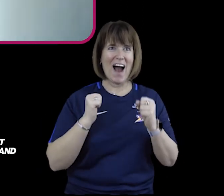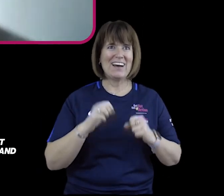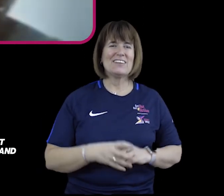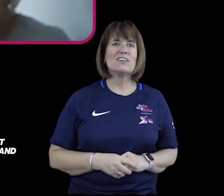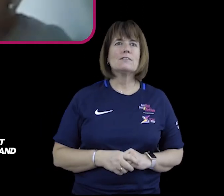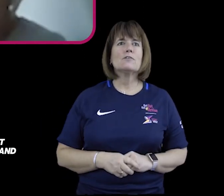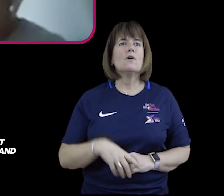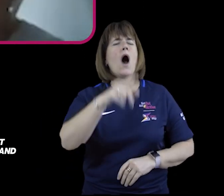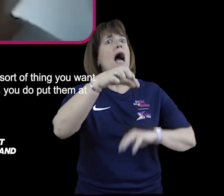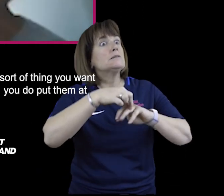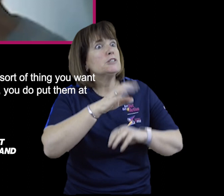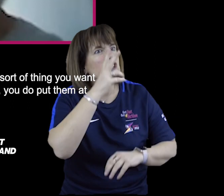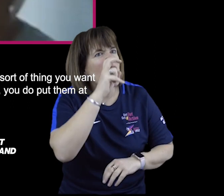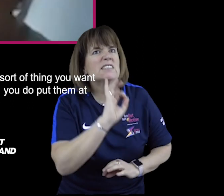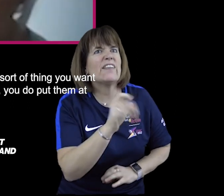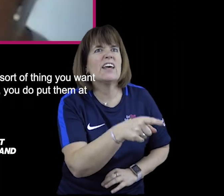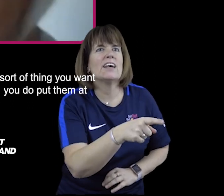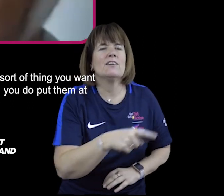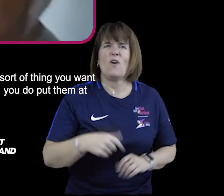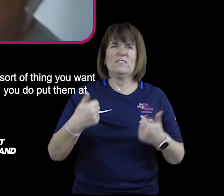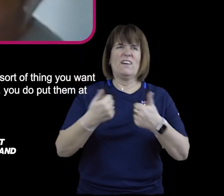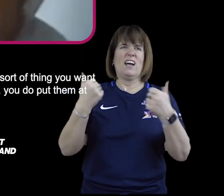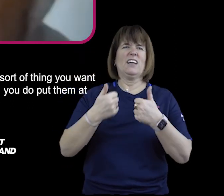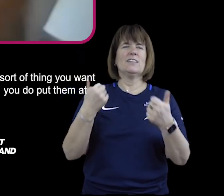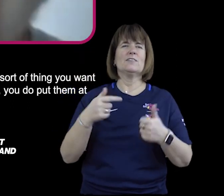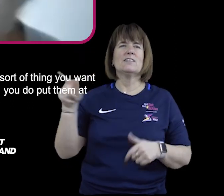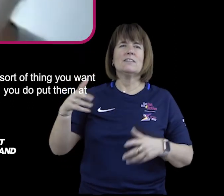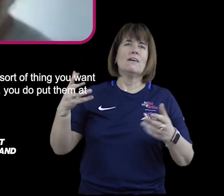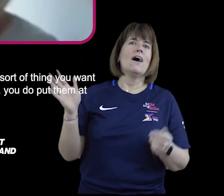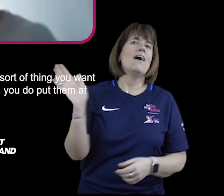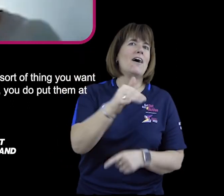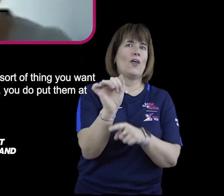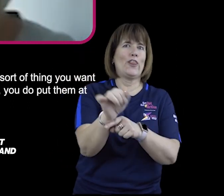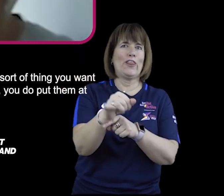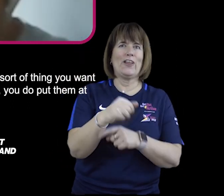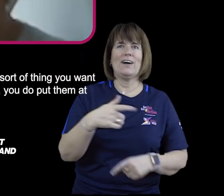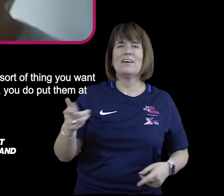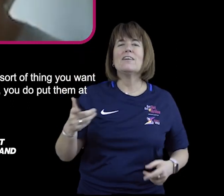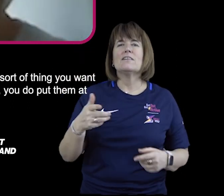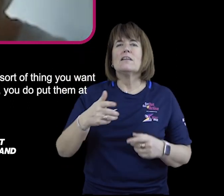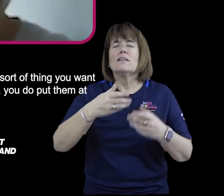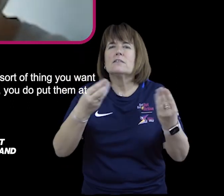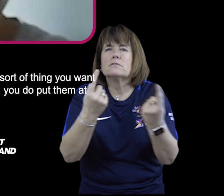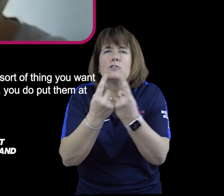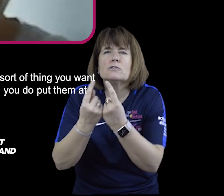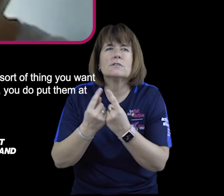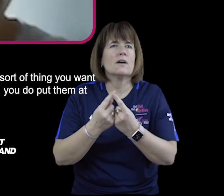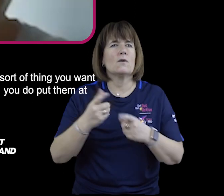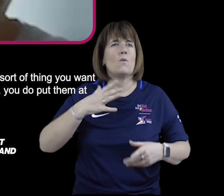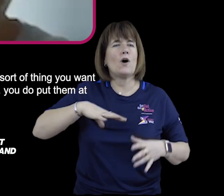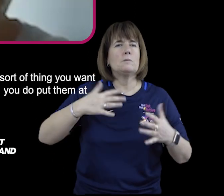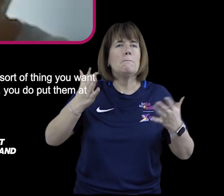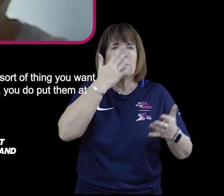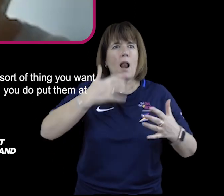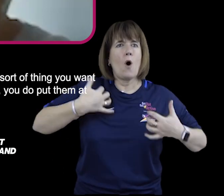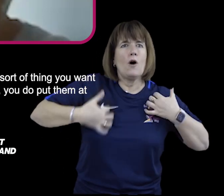Hope your husband's all right about that. Oh, he's fine. He just takes everything with a pinch of salt with me. But that's the sort of thing you want.